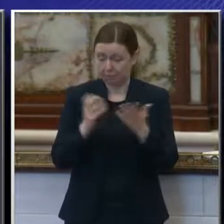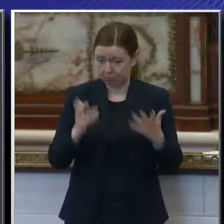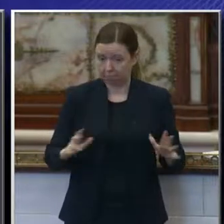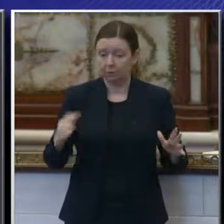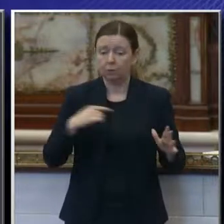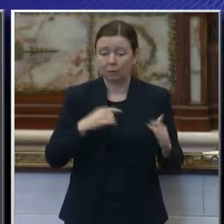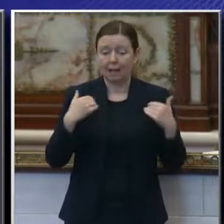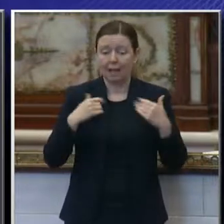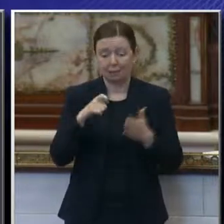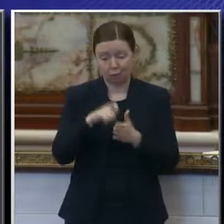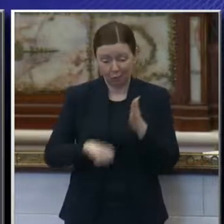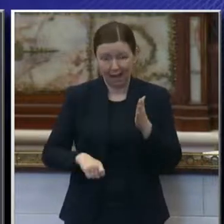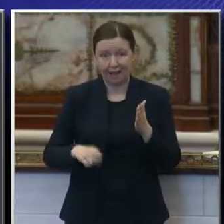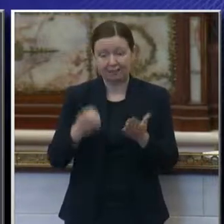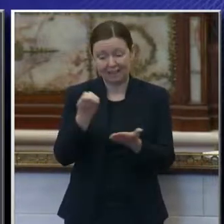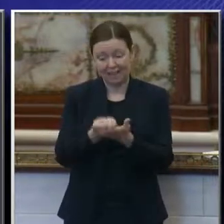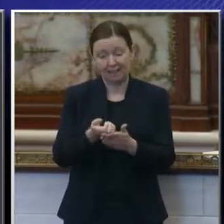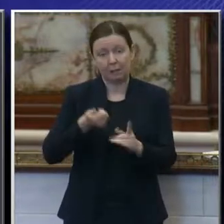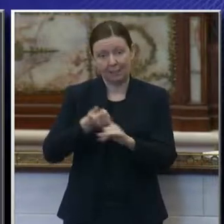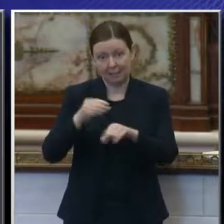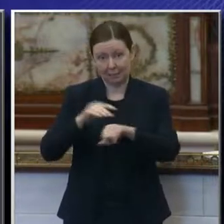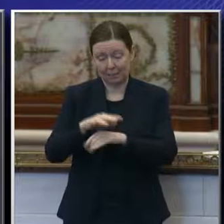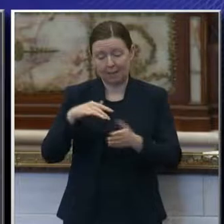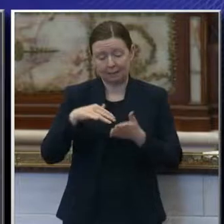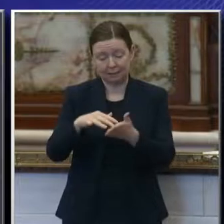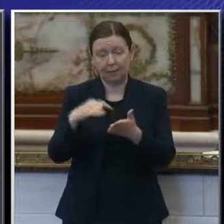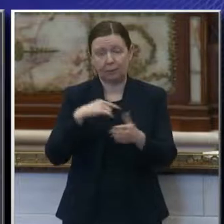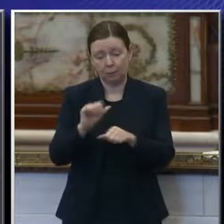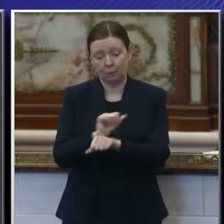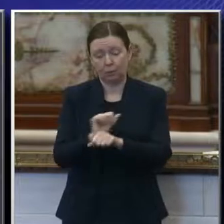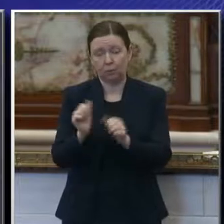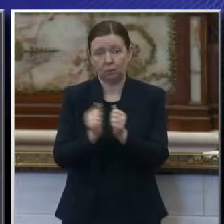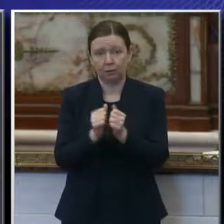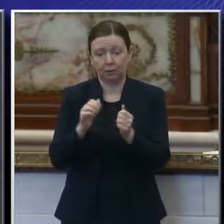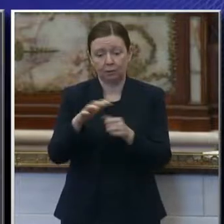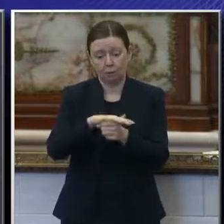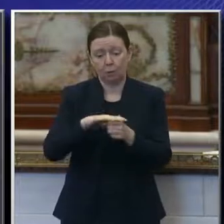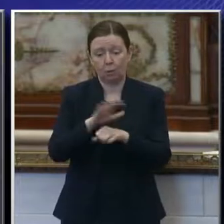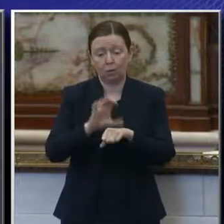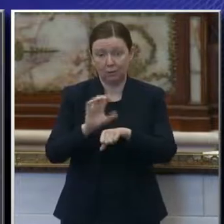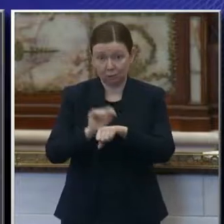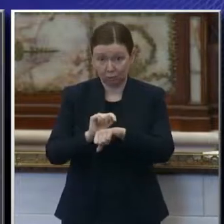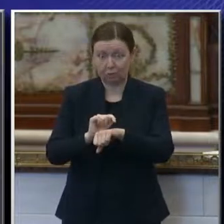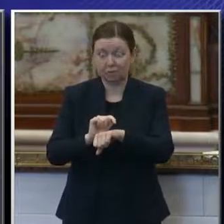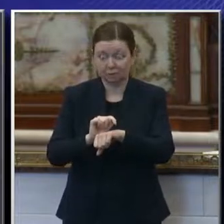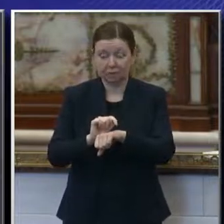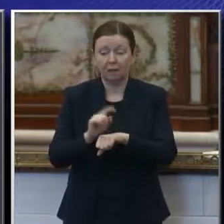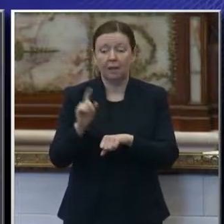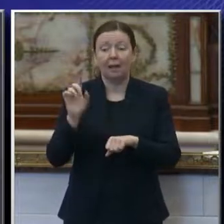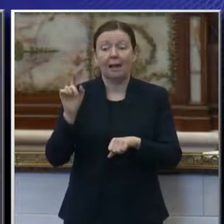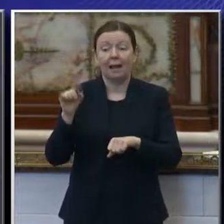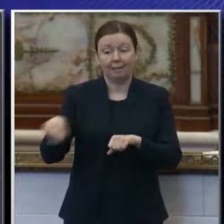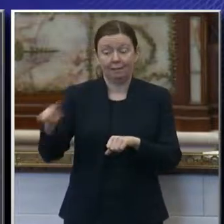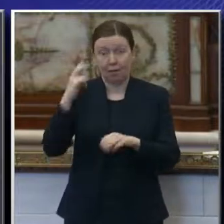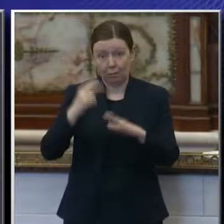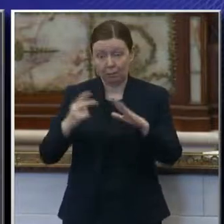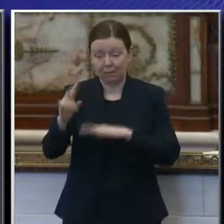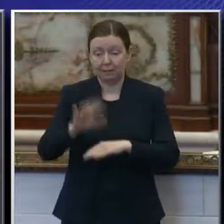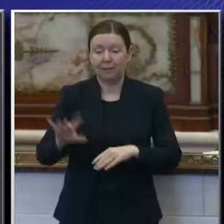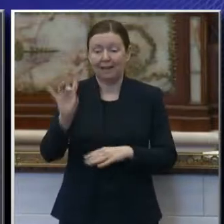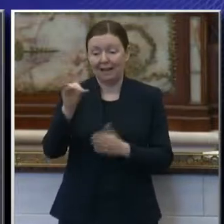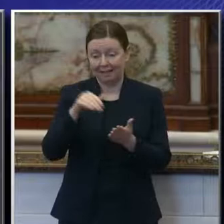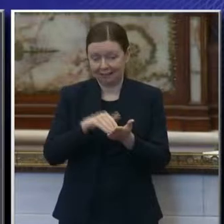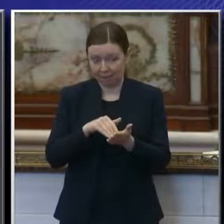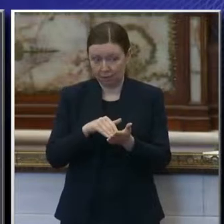have a draft economic impact study that we work through with a local consultant, eConsult, and they're projecting approximately